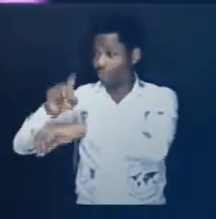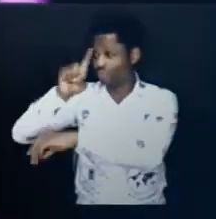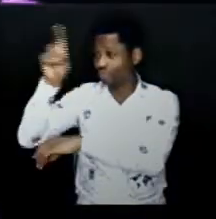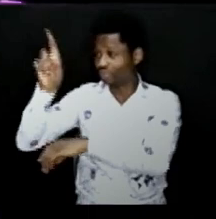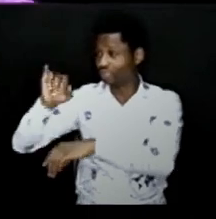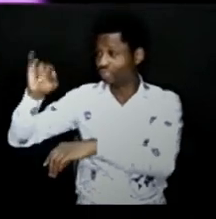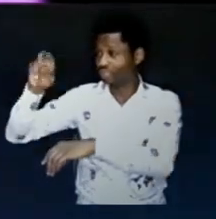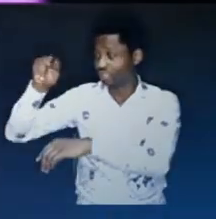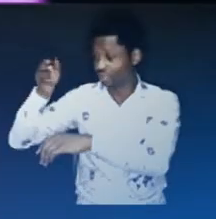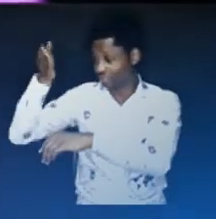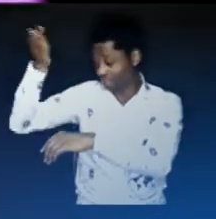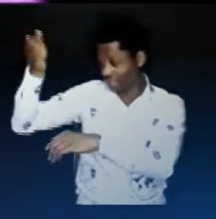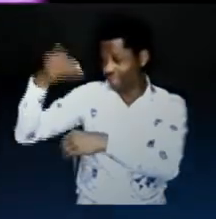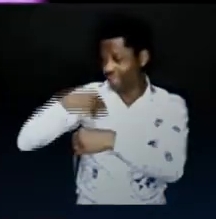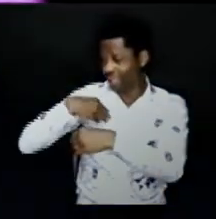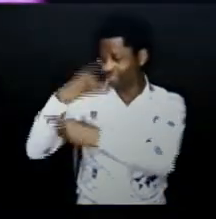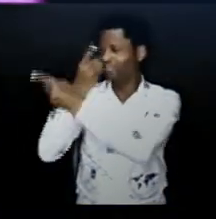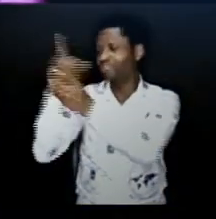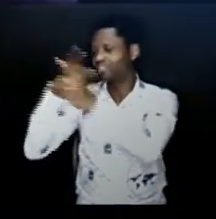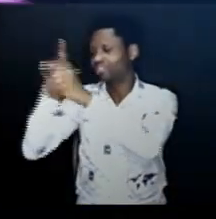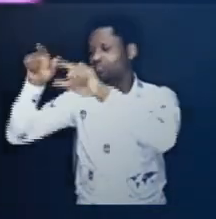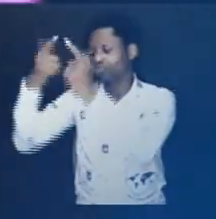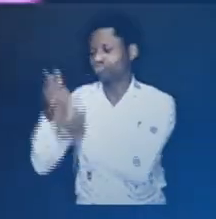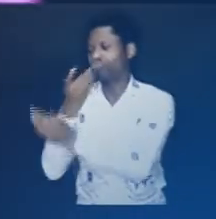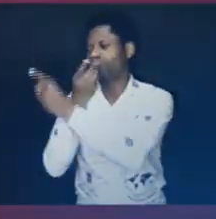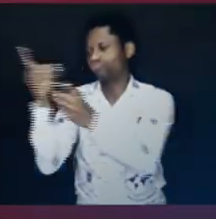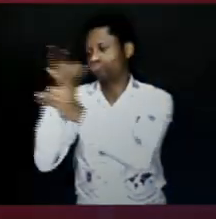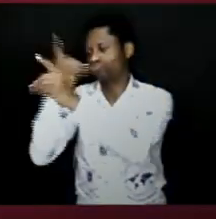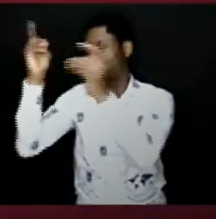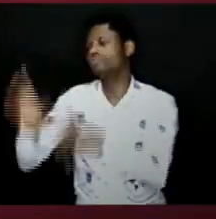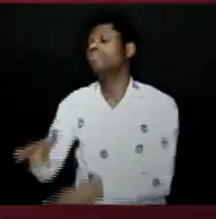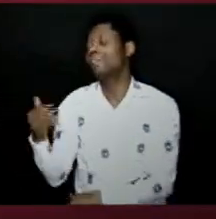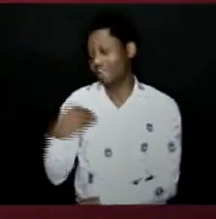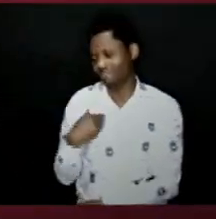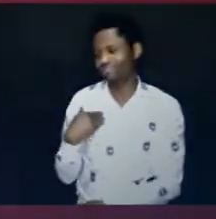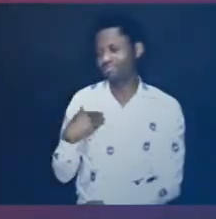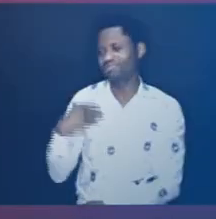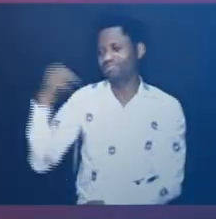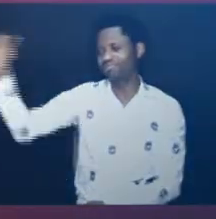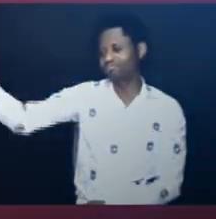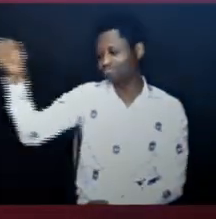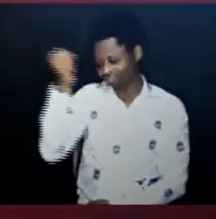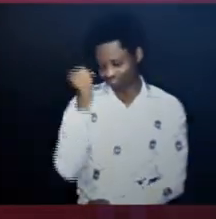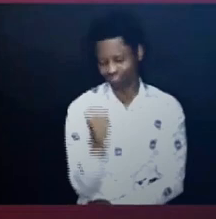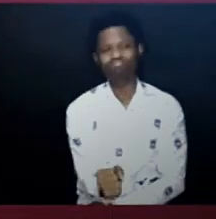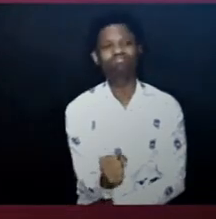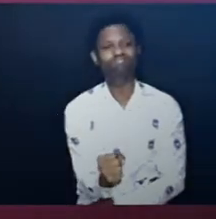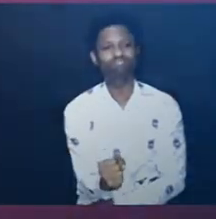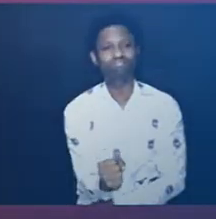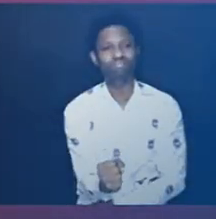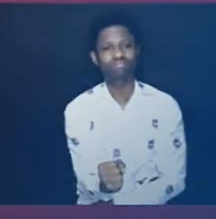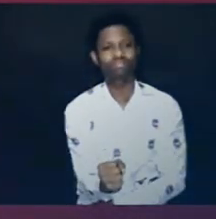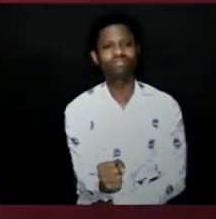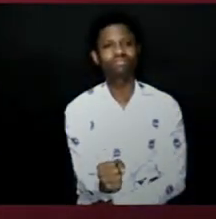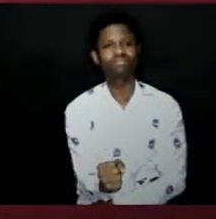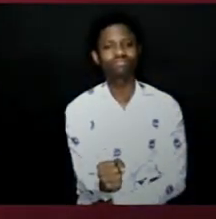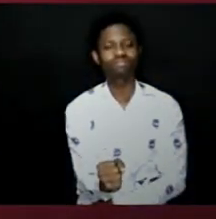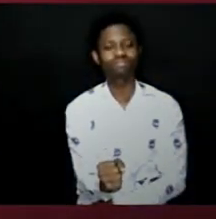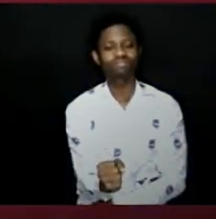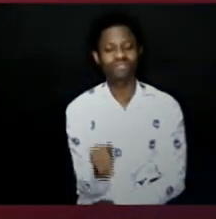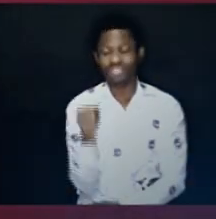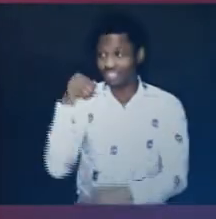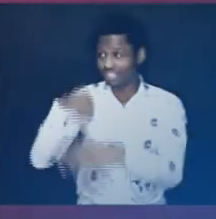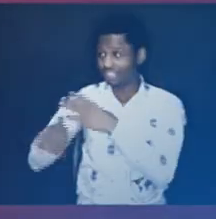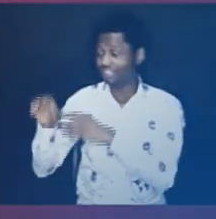wo Zion be posono ye benya wo awo benya ogie. Yeah, in Mount Zion there will be